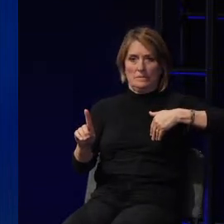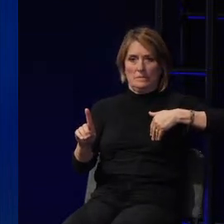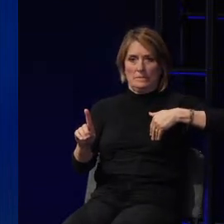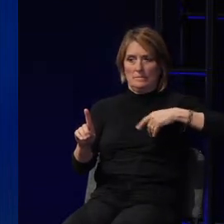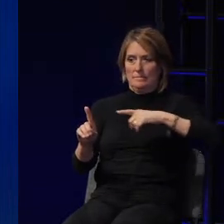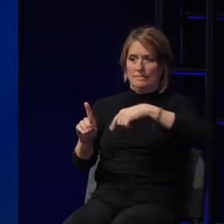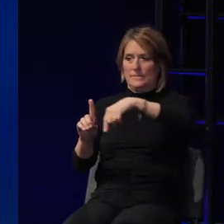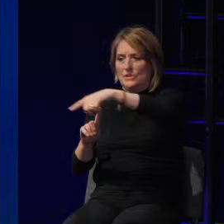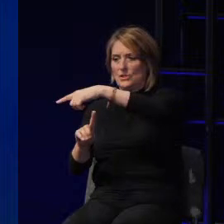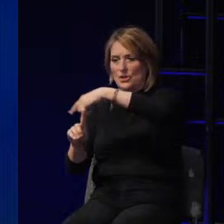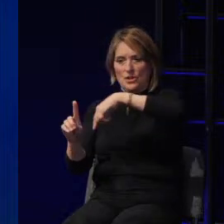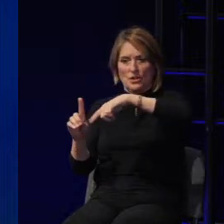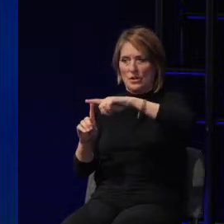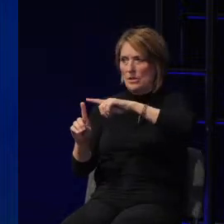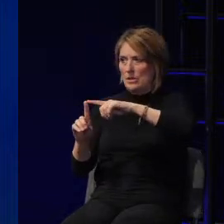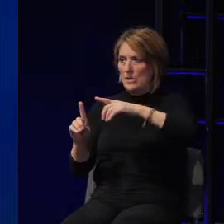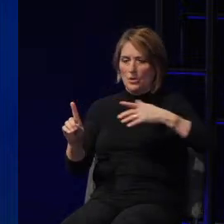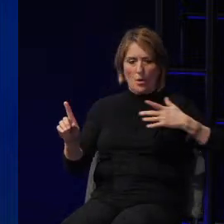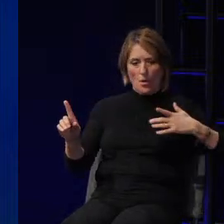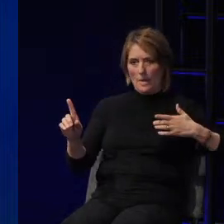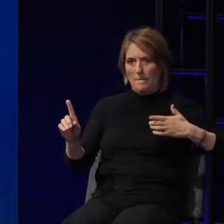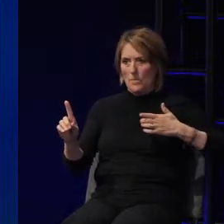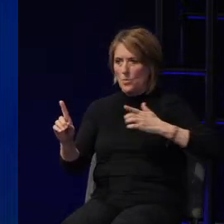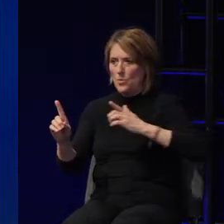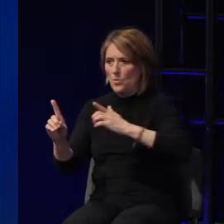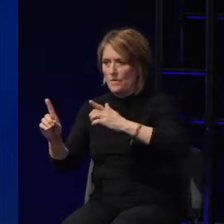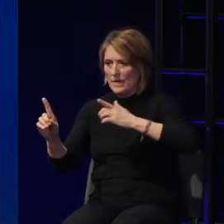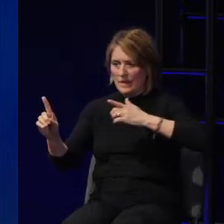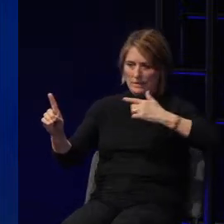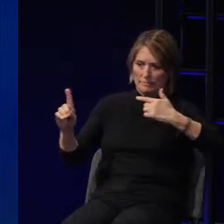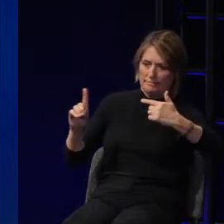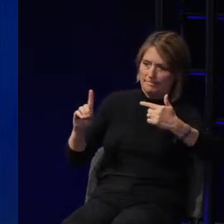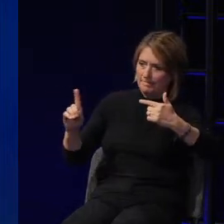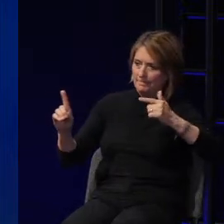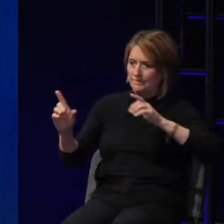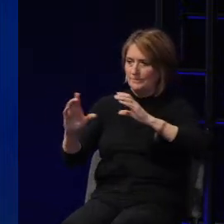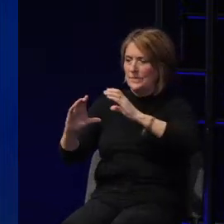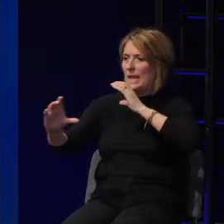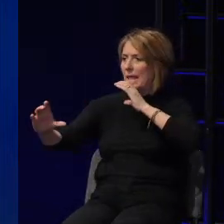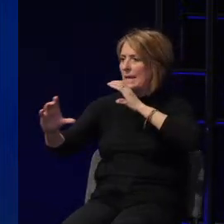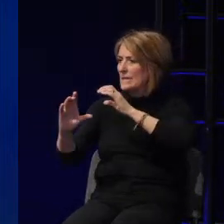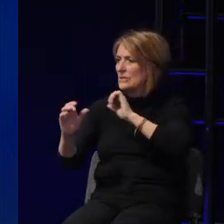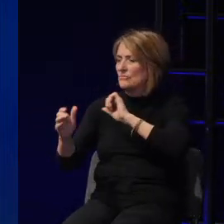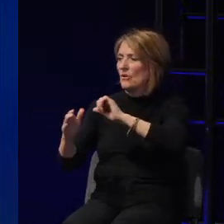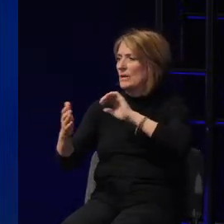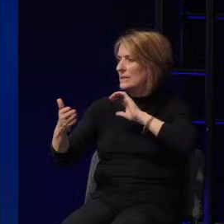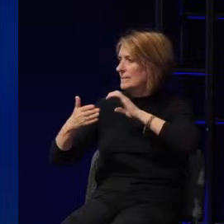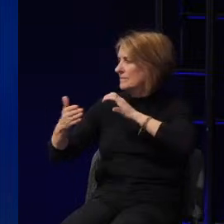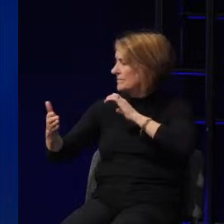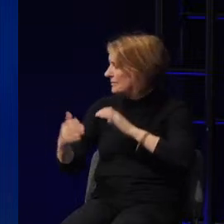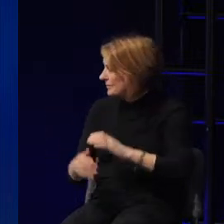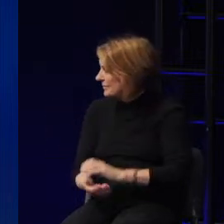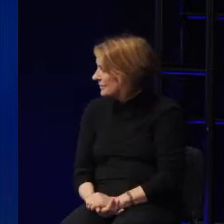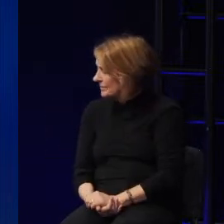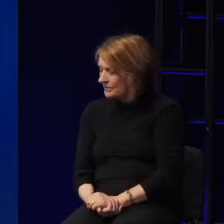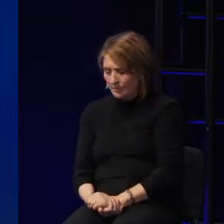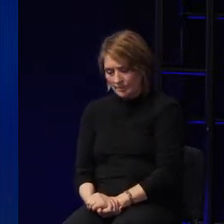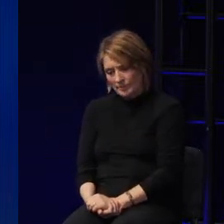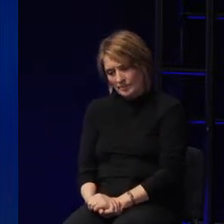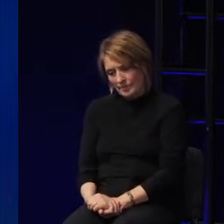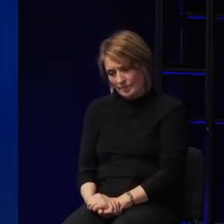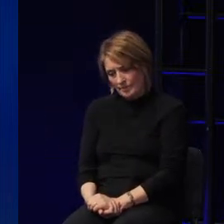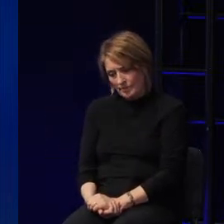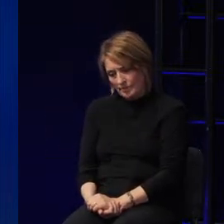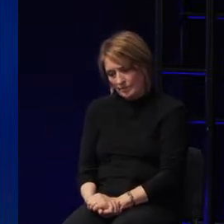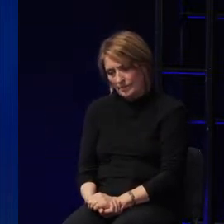you move to make the scene right, and the lens. For me, it's kinetic, and the